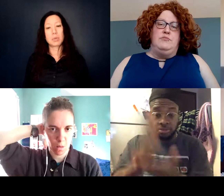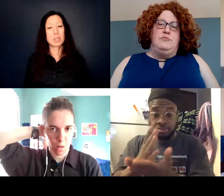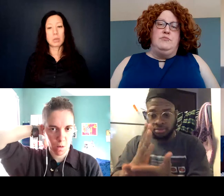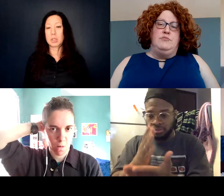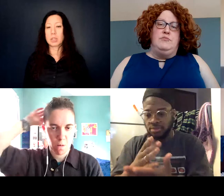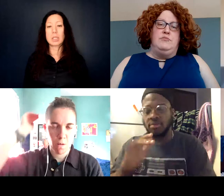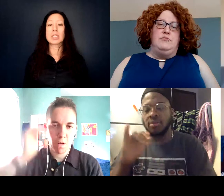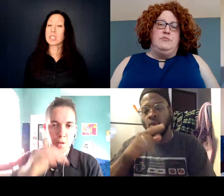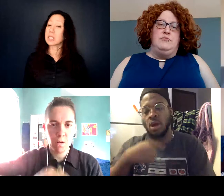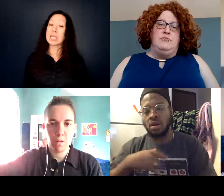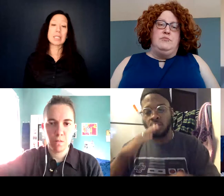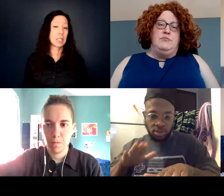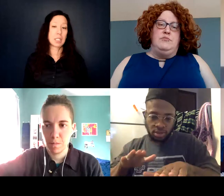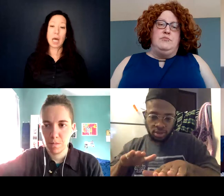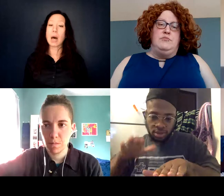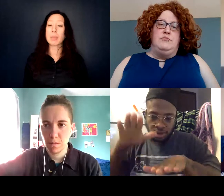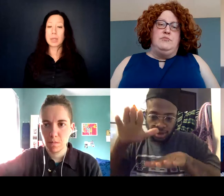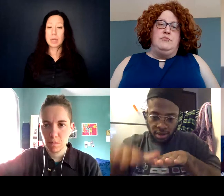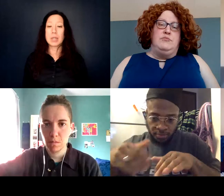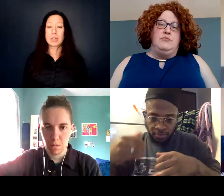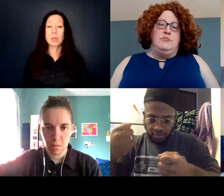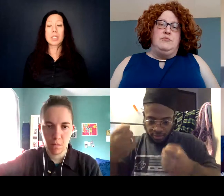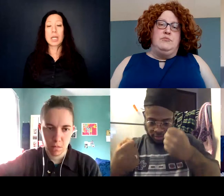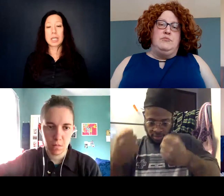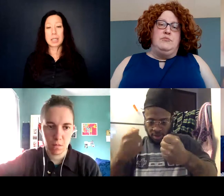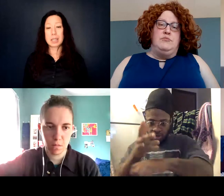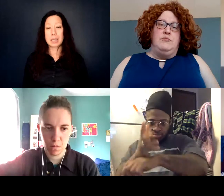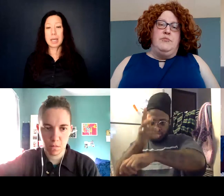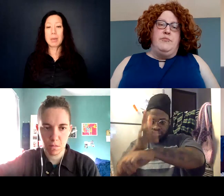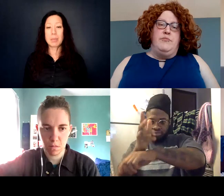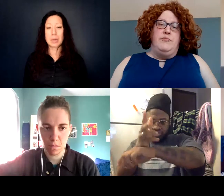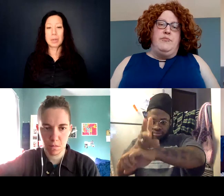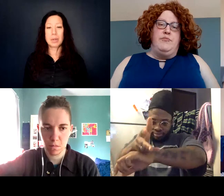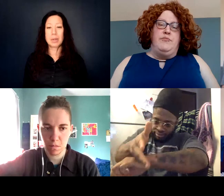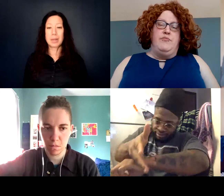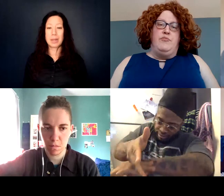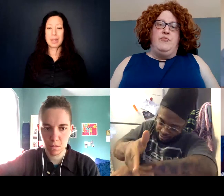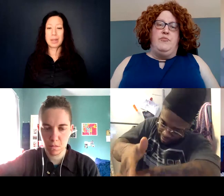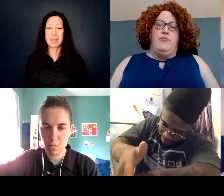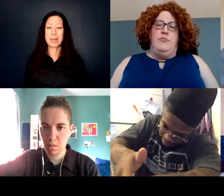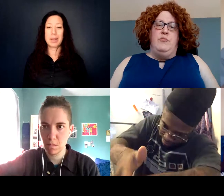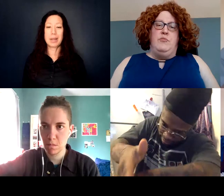was so much worse. It just needs to stop. So we're taking this step,